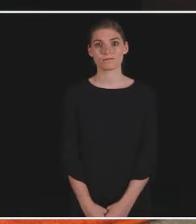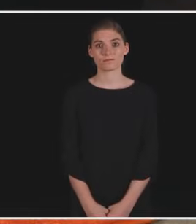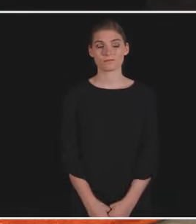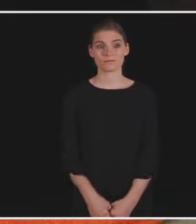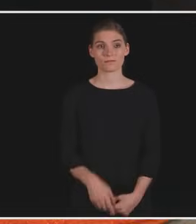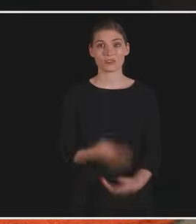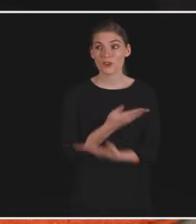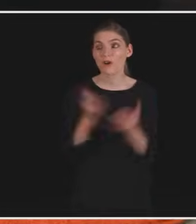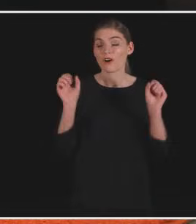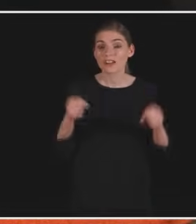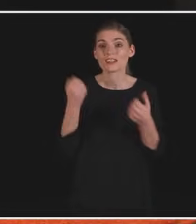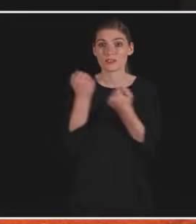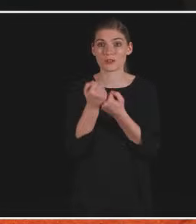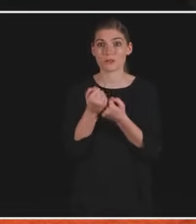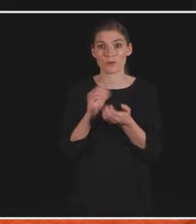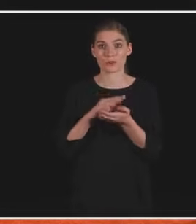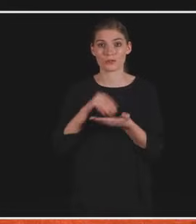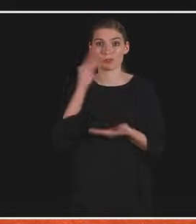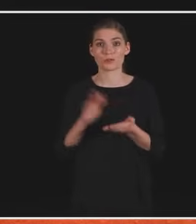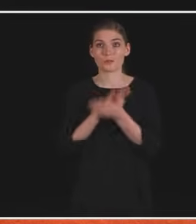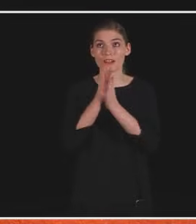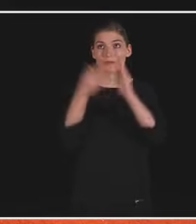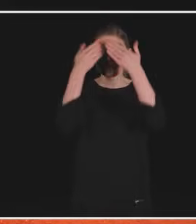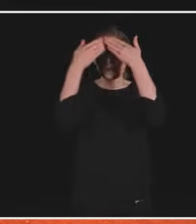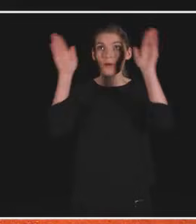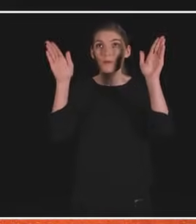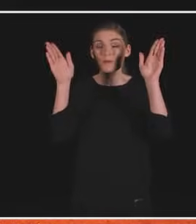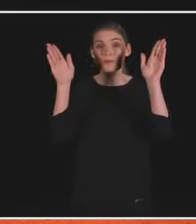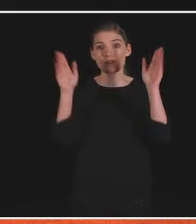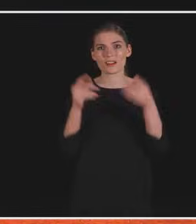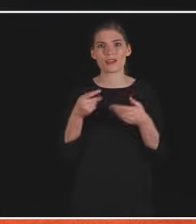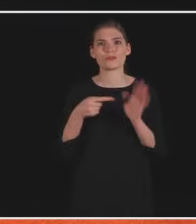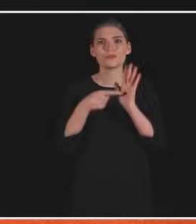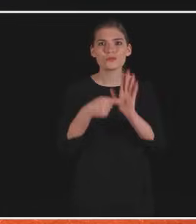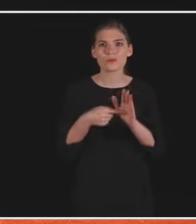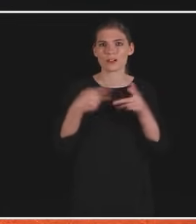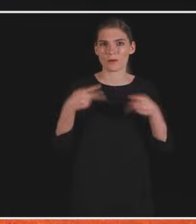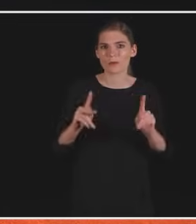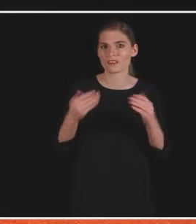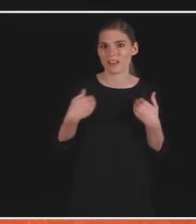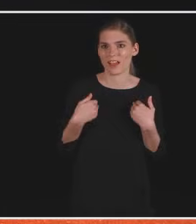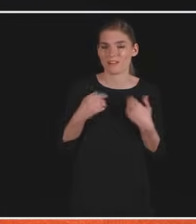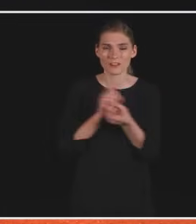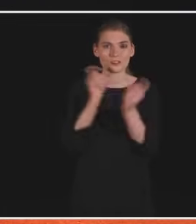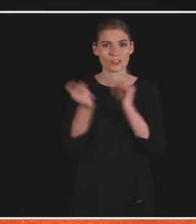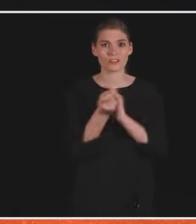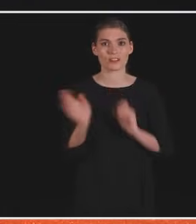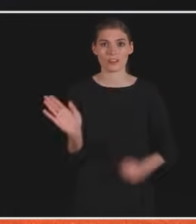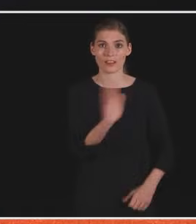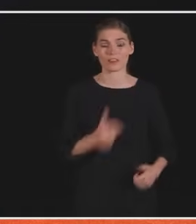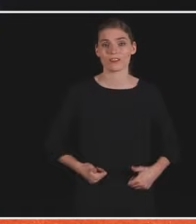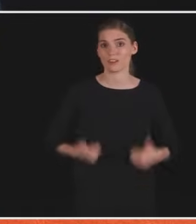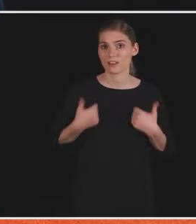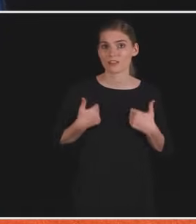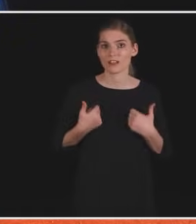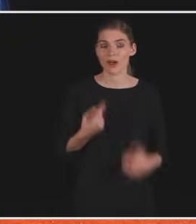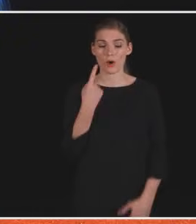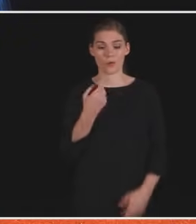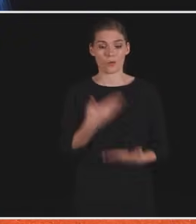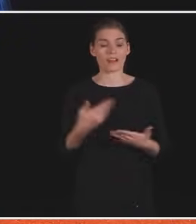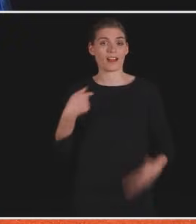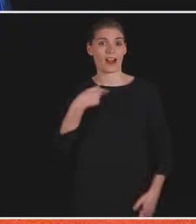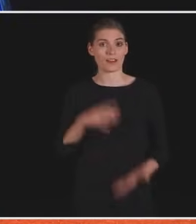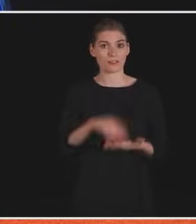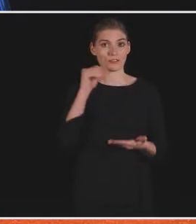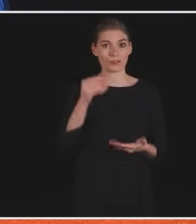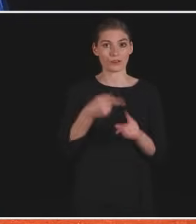perspective, you can open their minds to all the opportunities that are out there and change their lives. And if